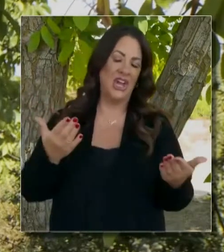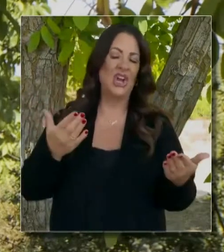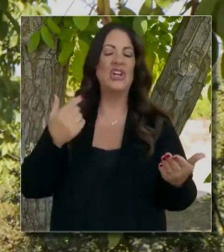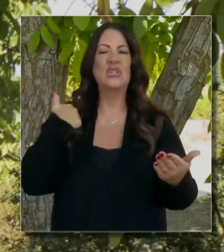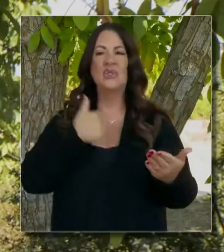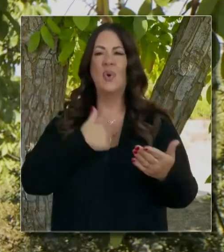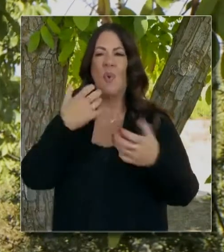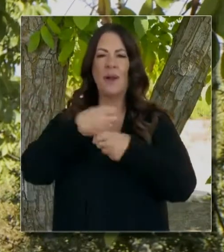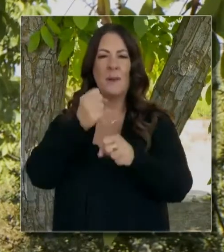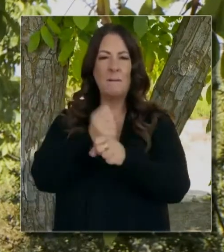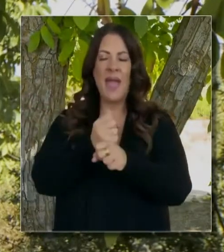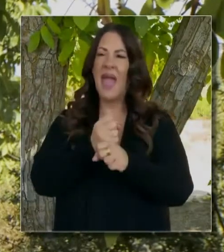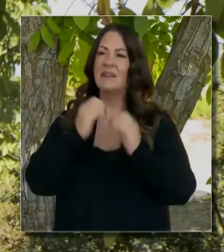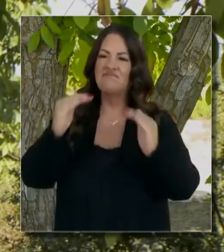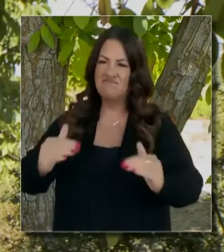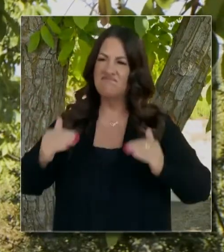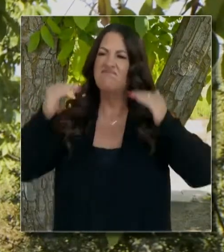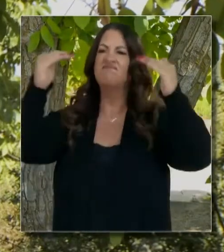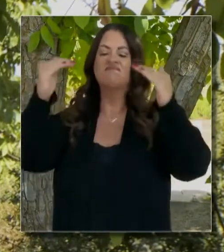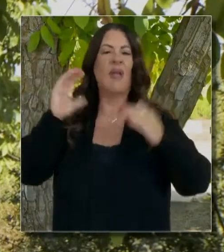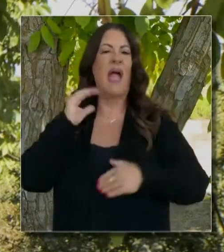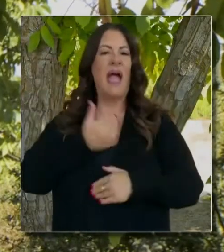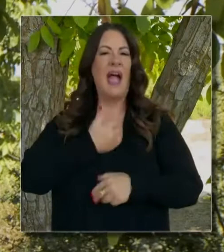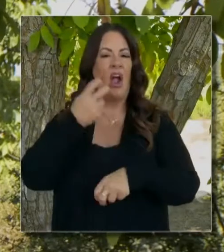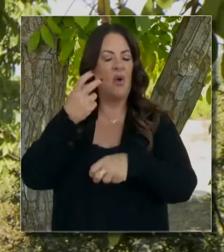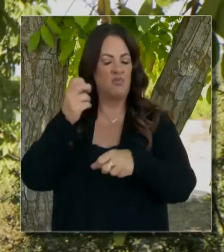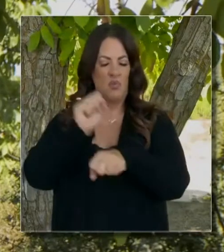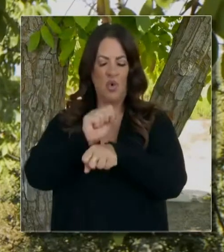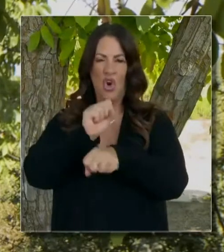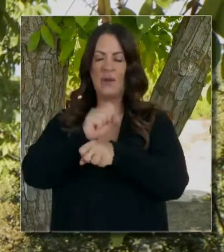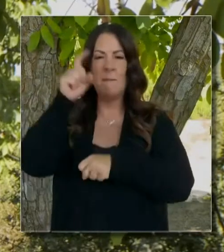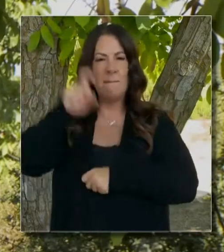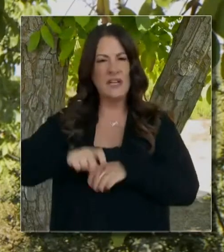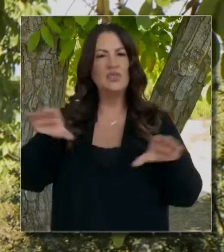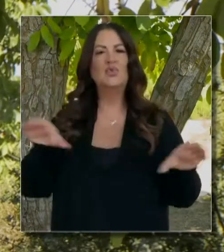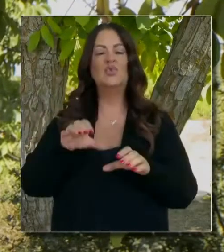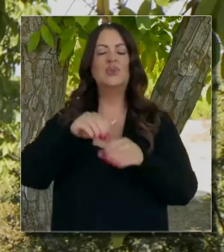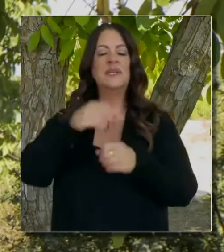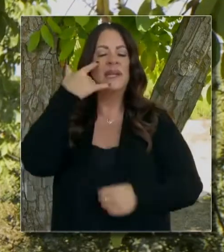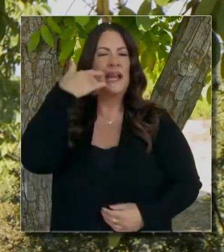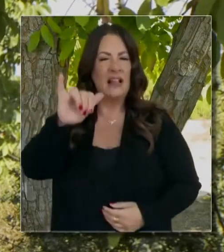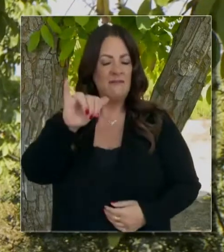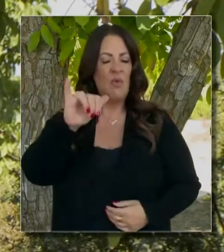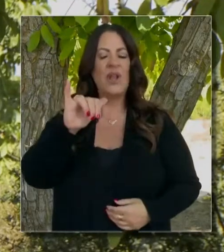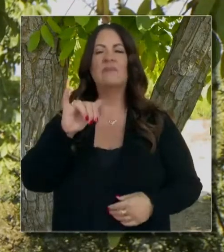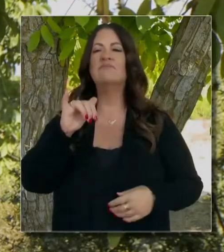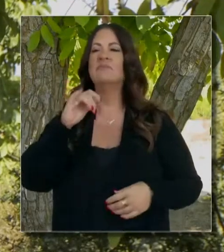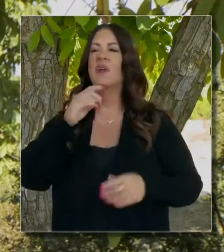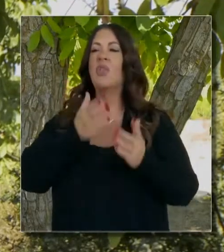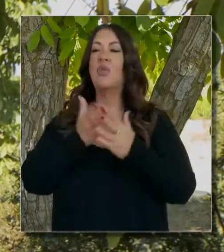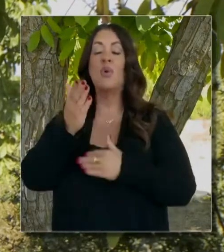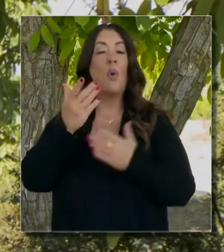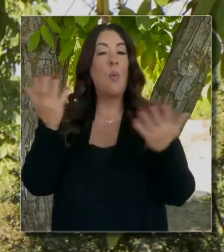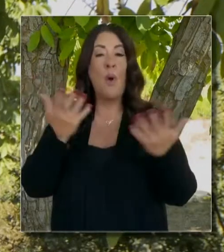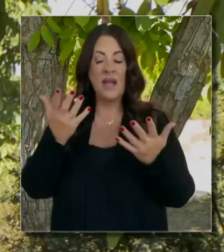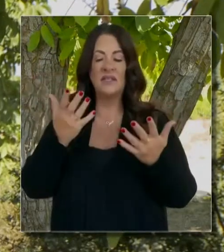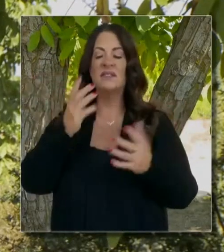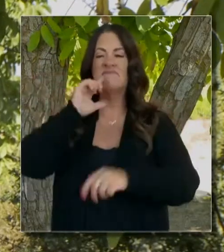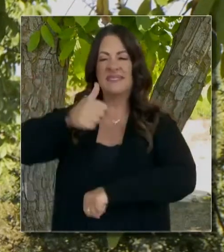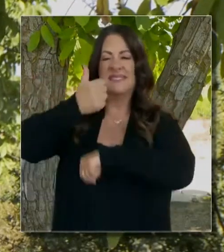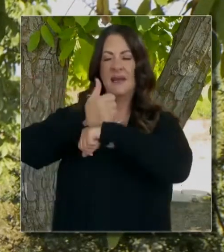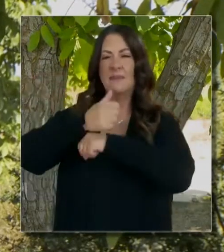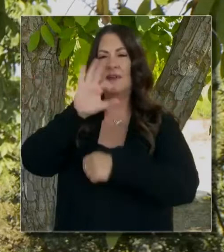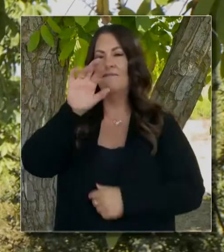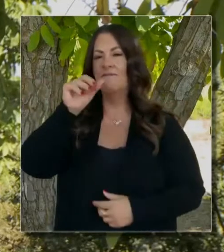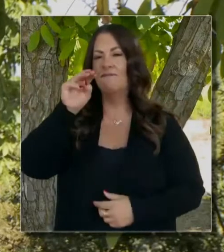an effort to codify efforts that are already underway here in the state of California, but advance them more formally by establishing a framework